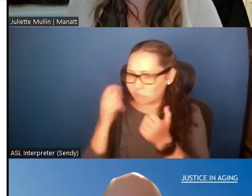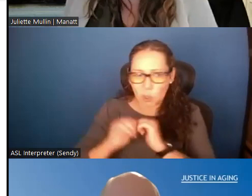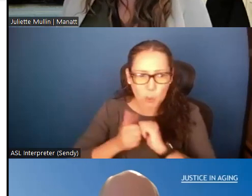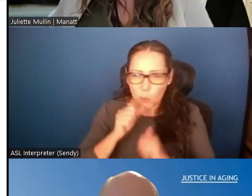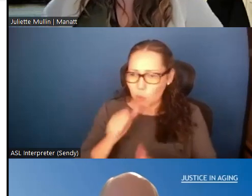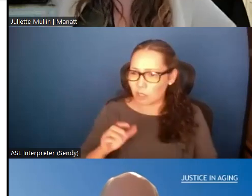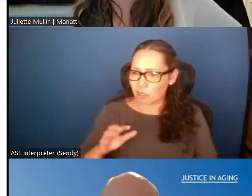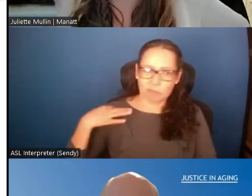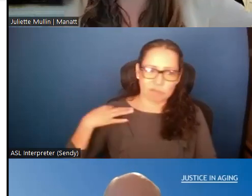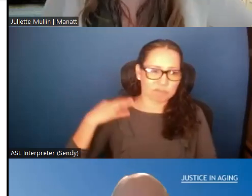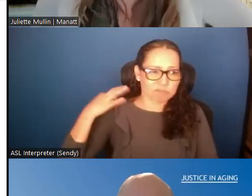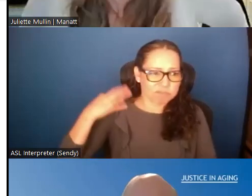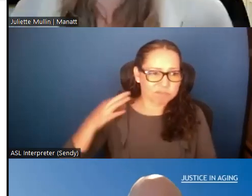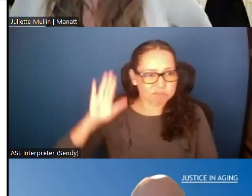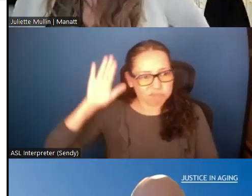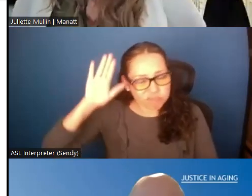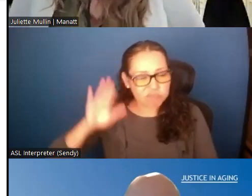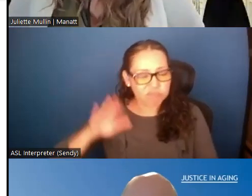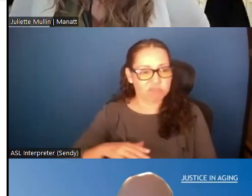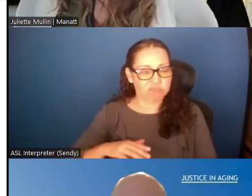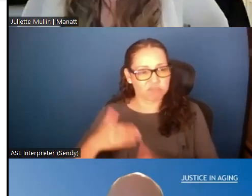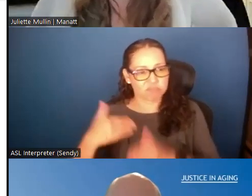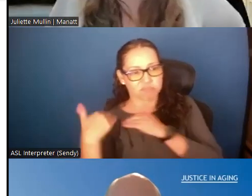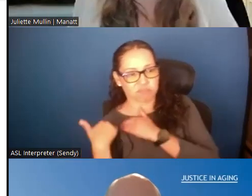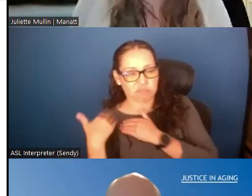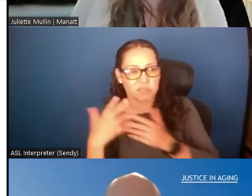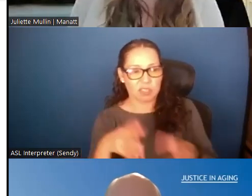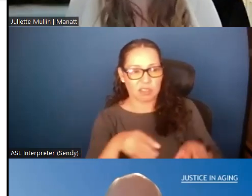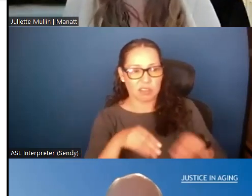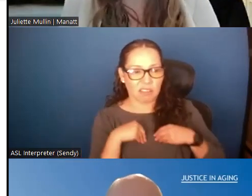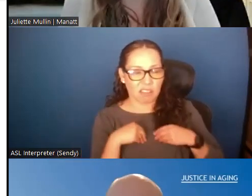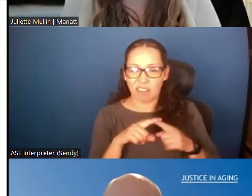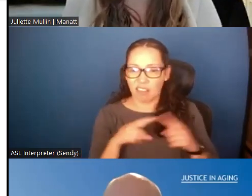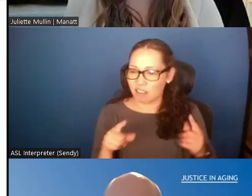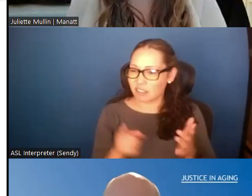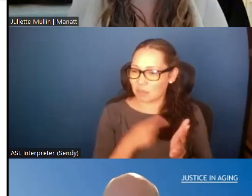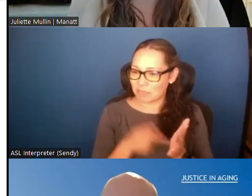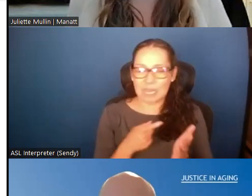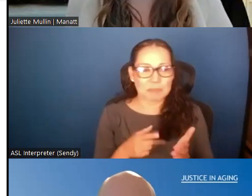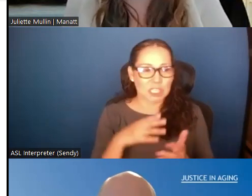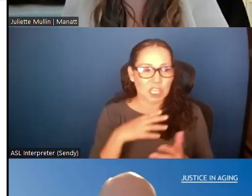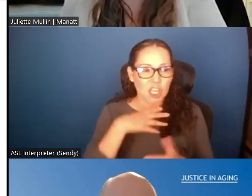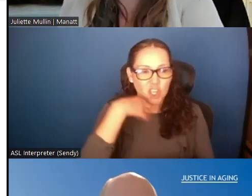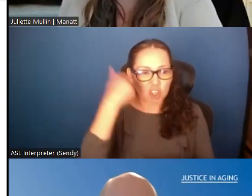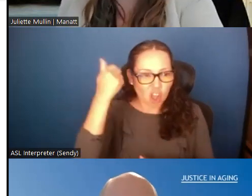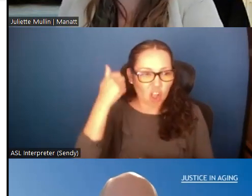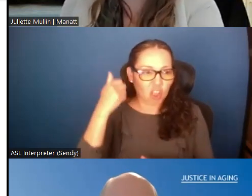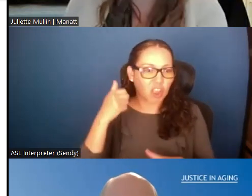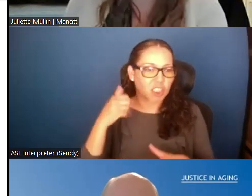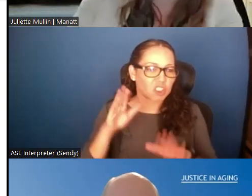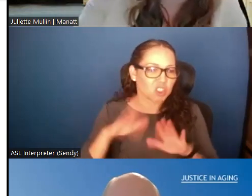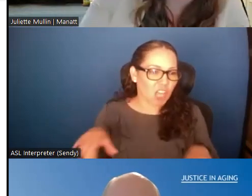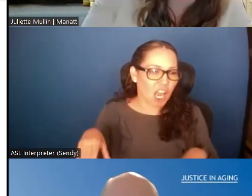and oftentimes there's just some implicit understanding that someone's adult child, for example, is going